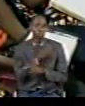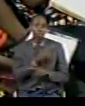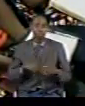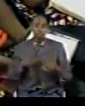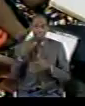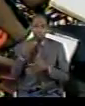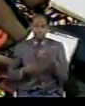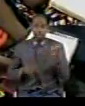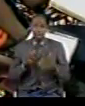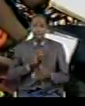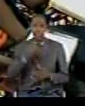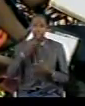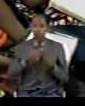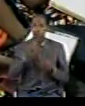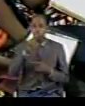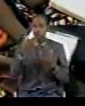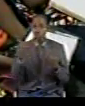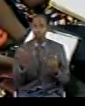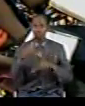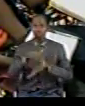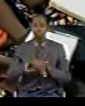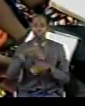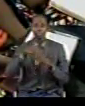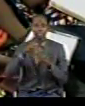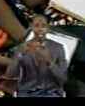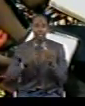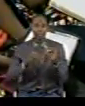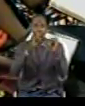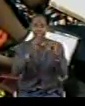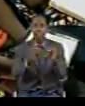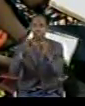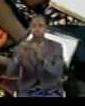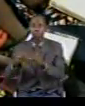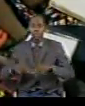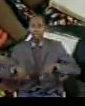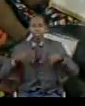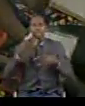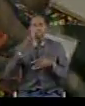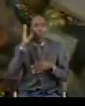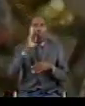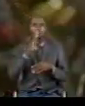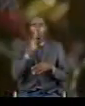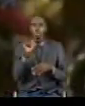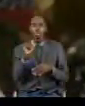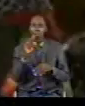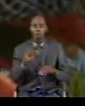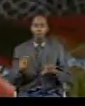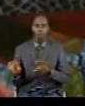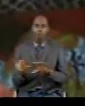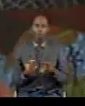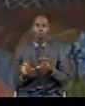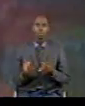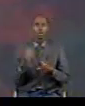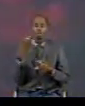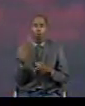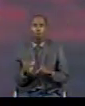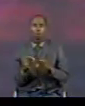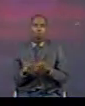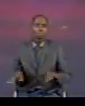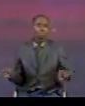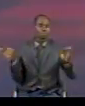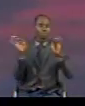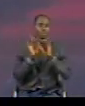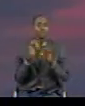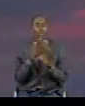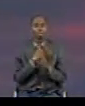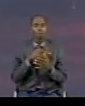in every individual life, there will be a performance. The performance of precious and purposeful